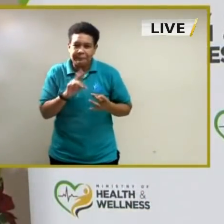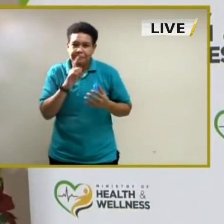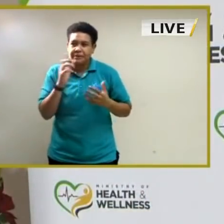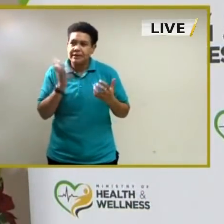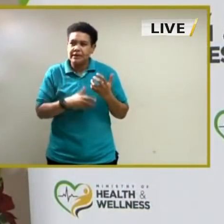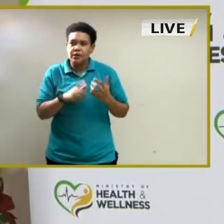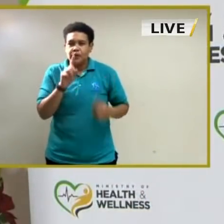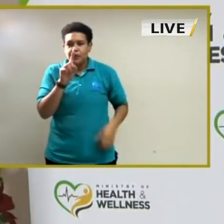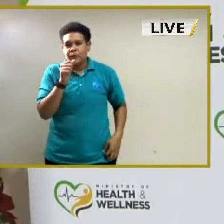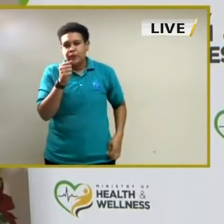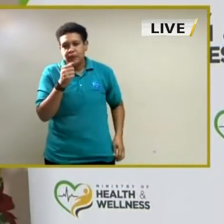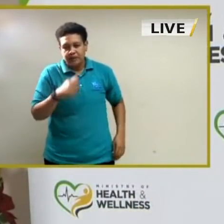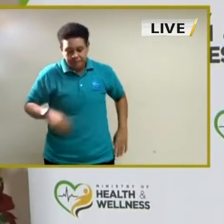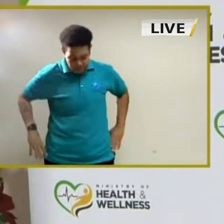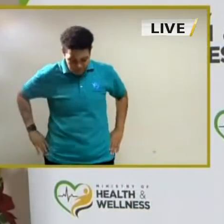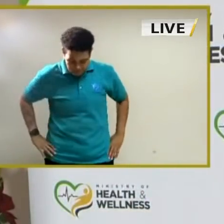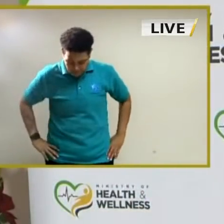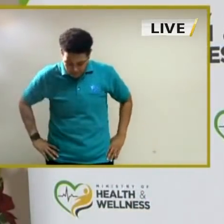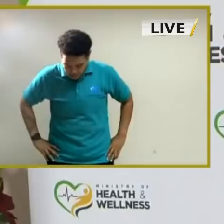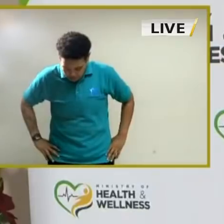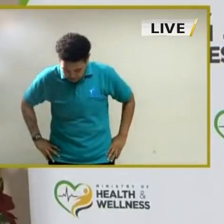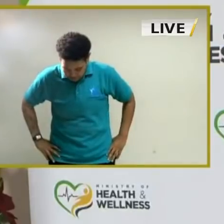sequence. Yeah.